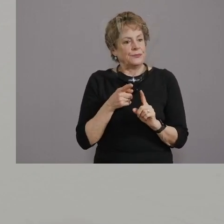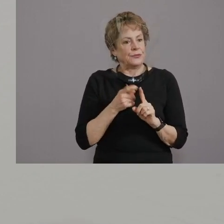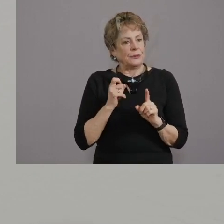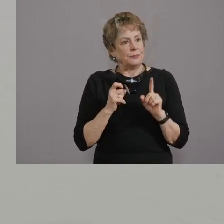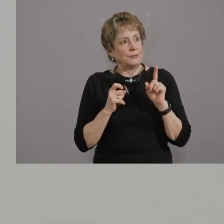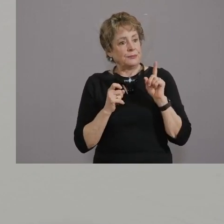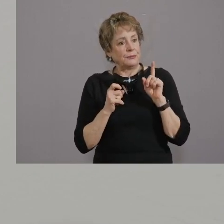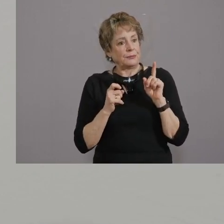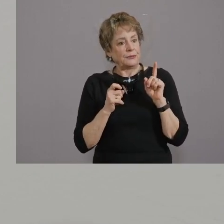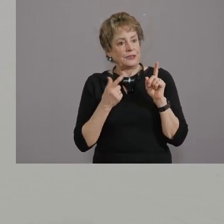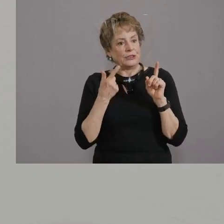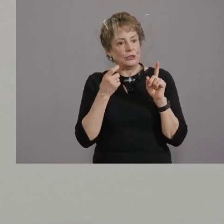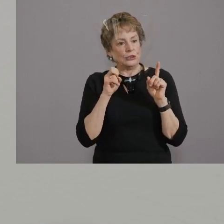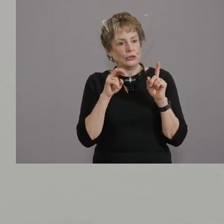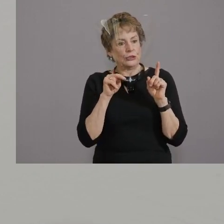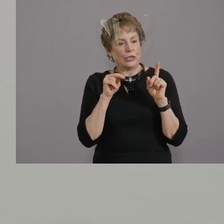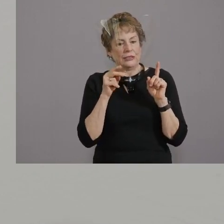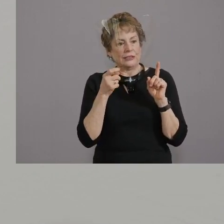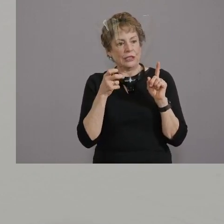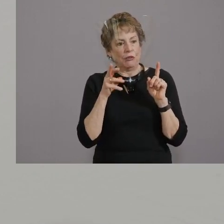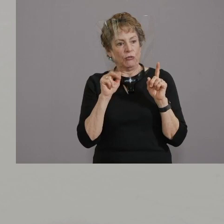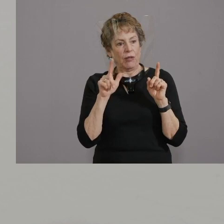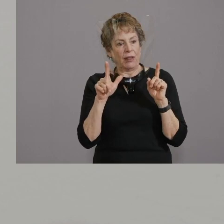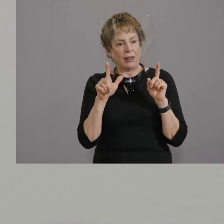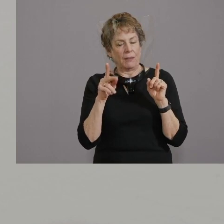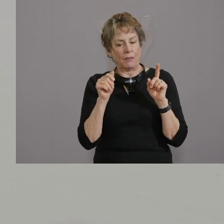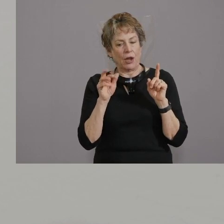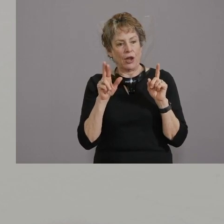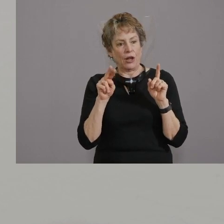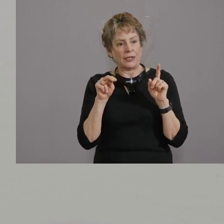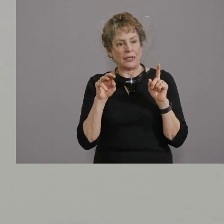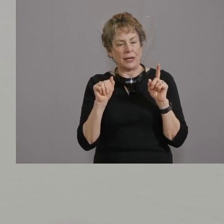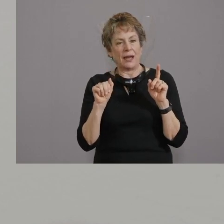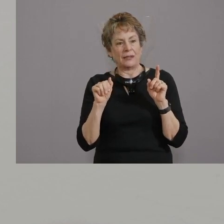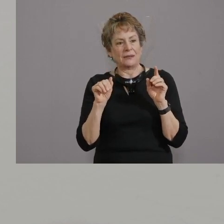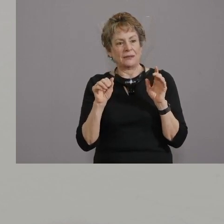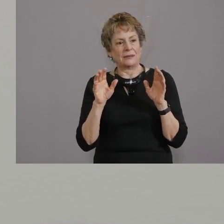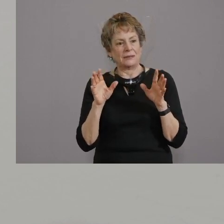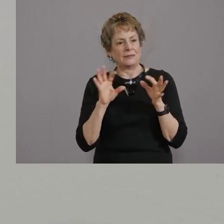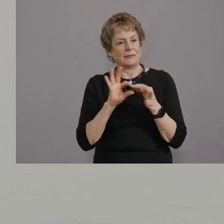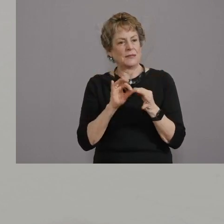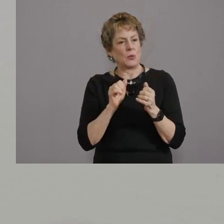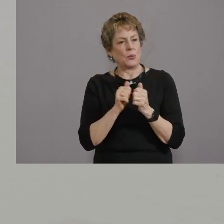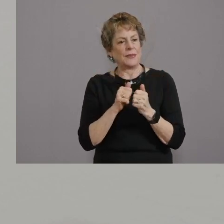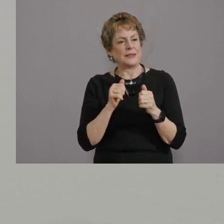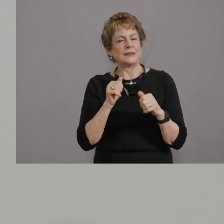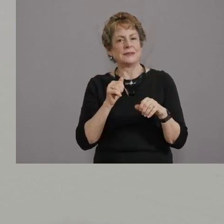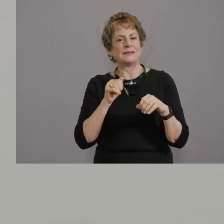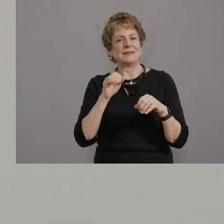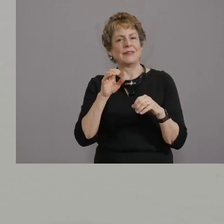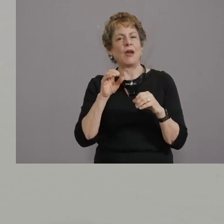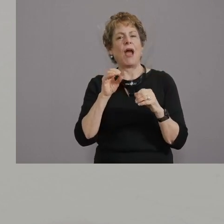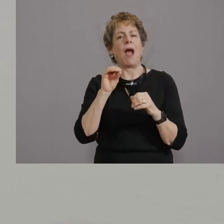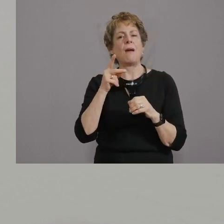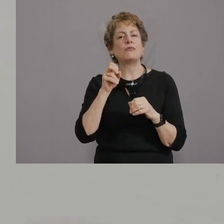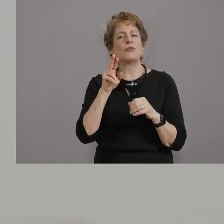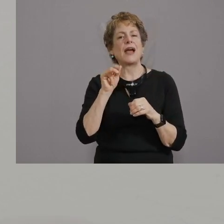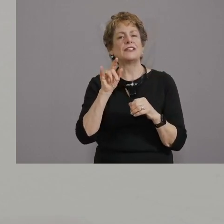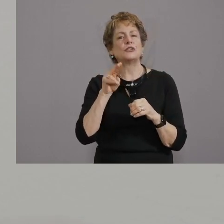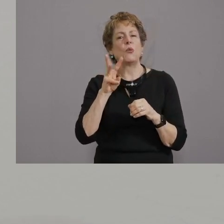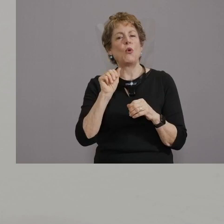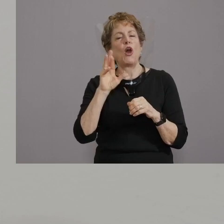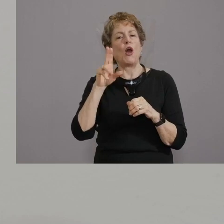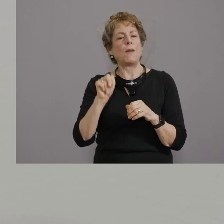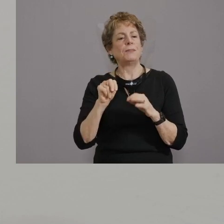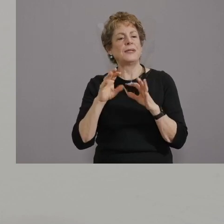Operation Warp Speed. He did confirm with Governor Kate Brown of Oregon that states will not be receiving increased shipments of the